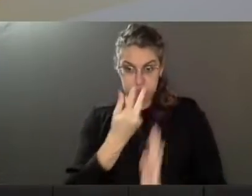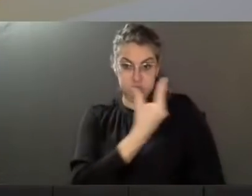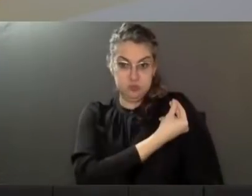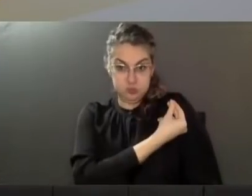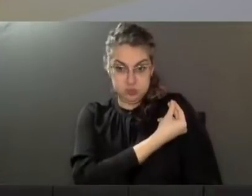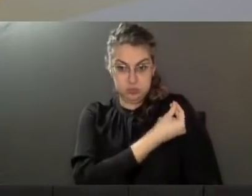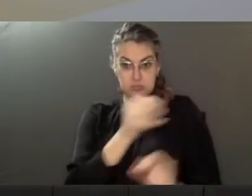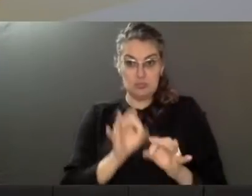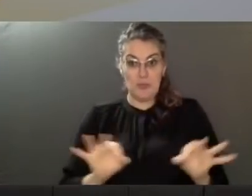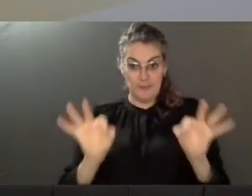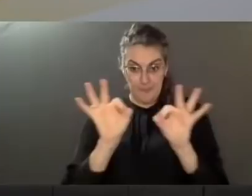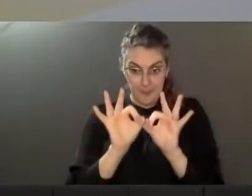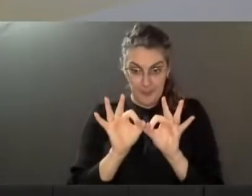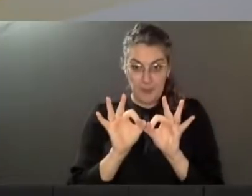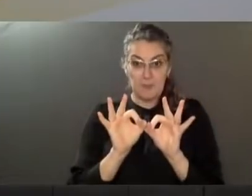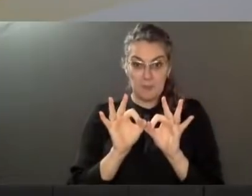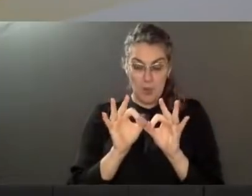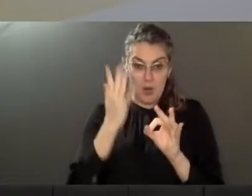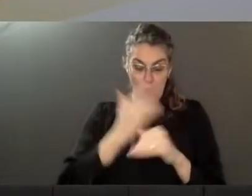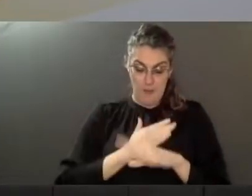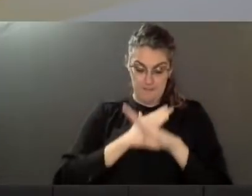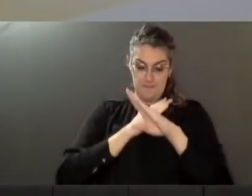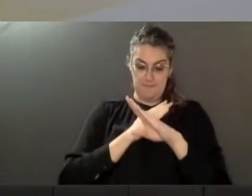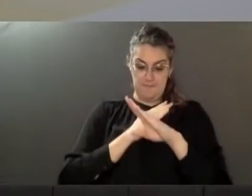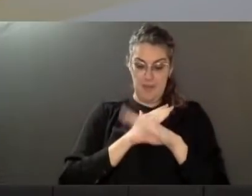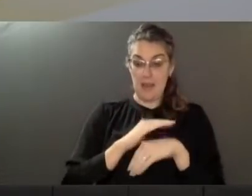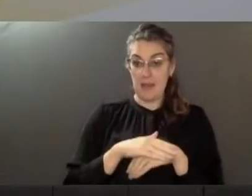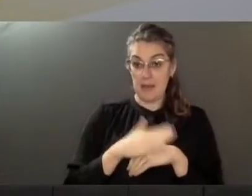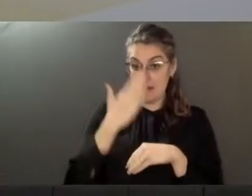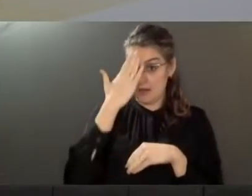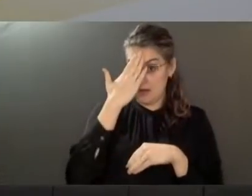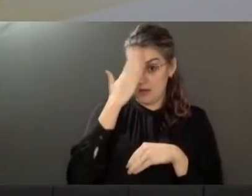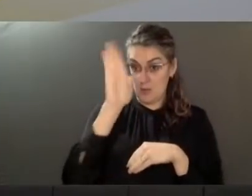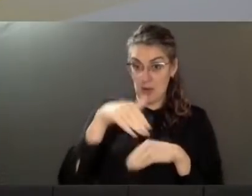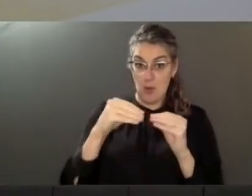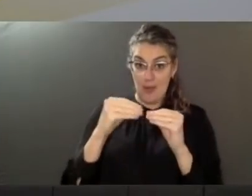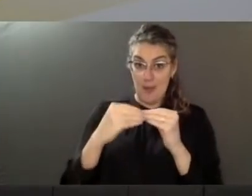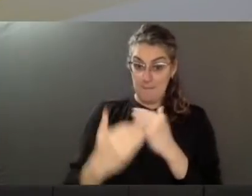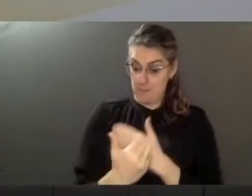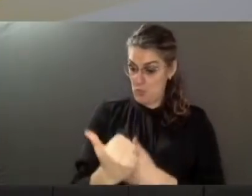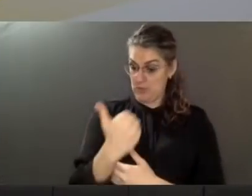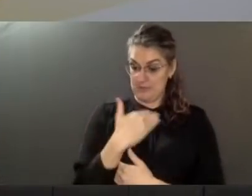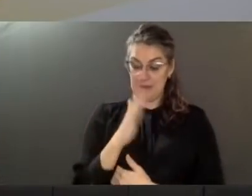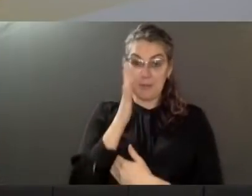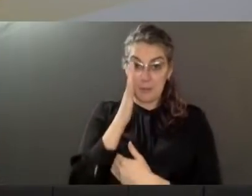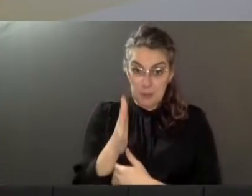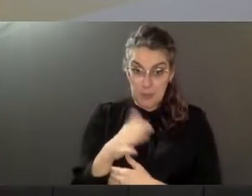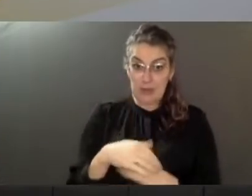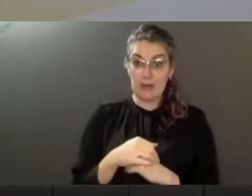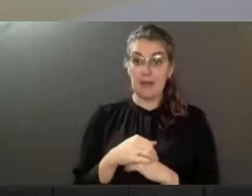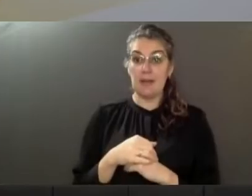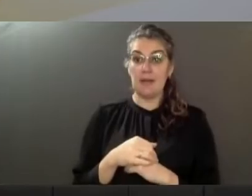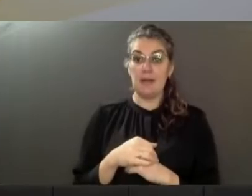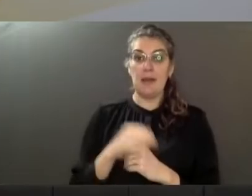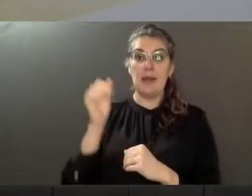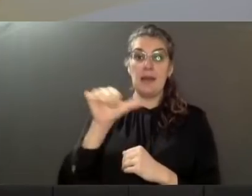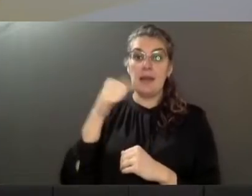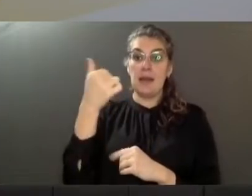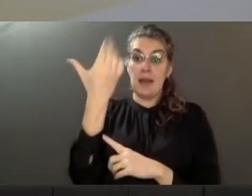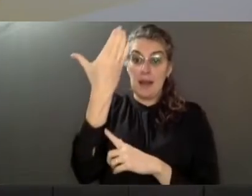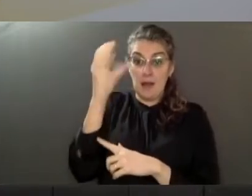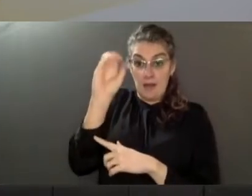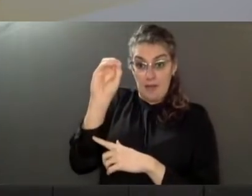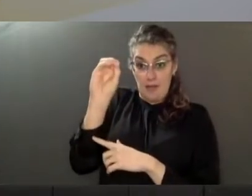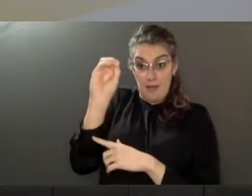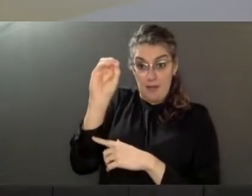we have. We know more vaccine is coming, and we actually have more vaccines that are being looked at for approval in